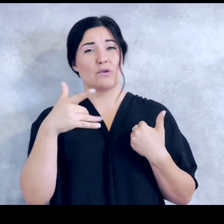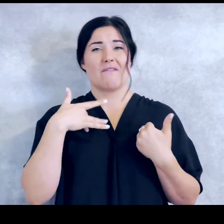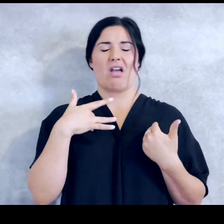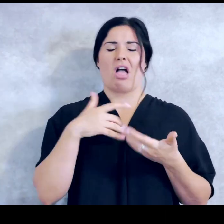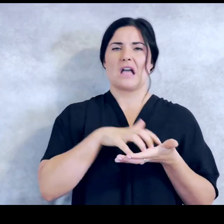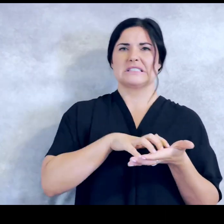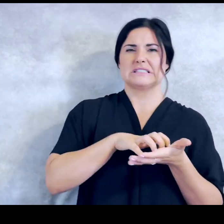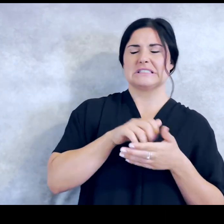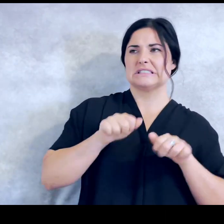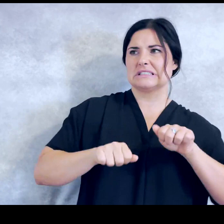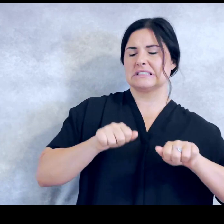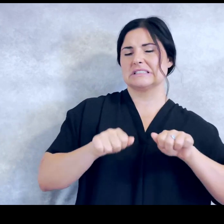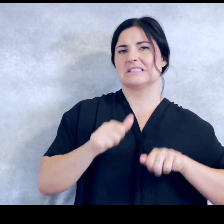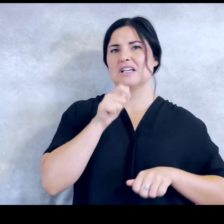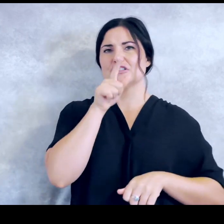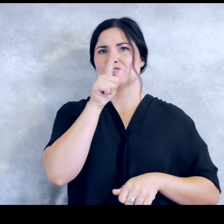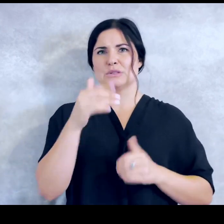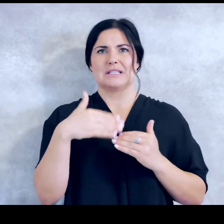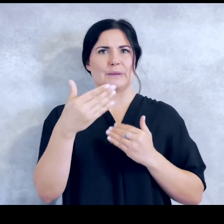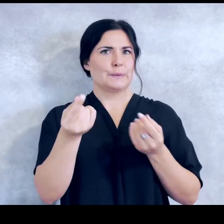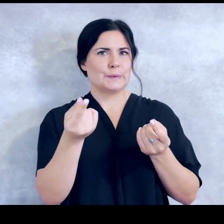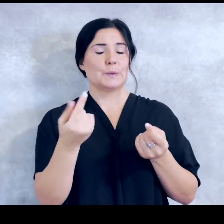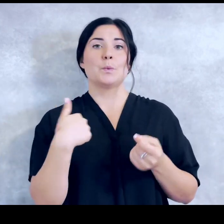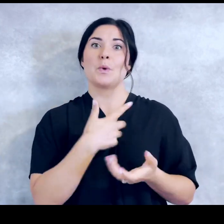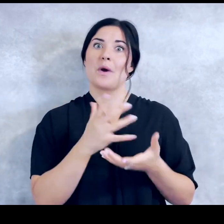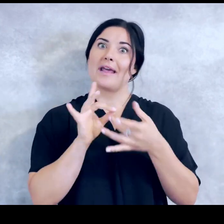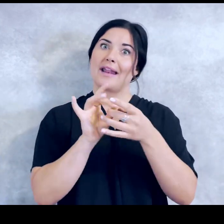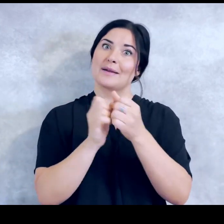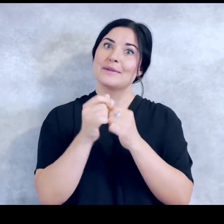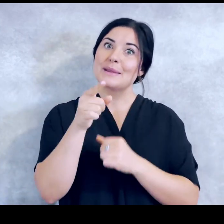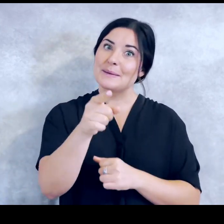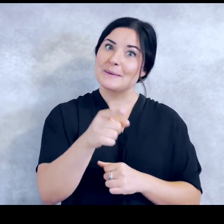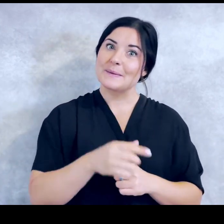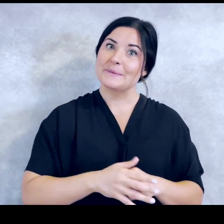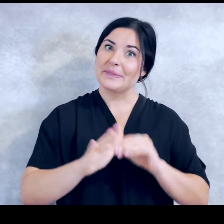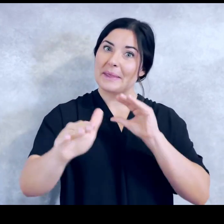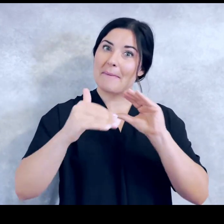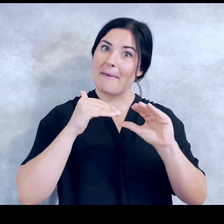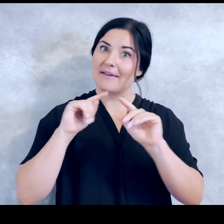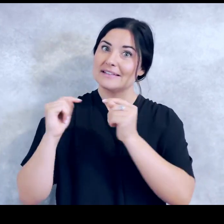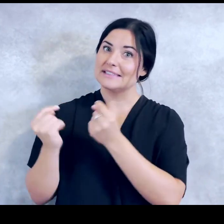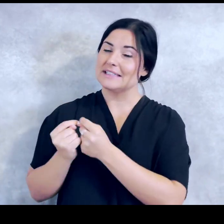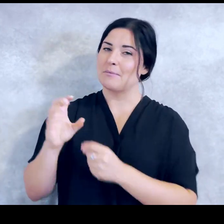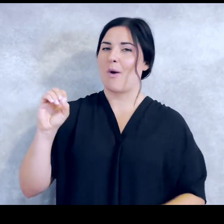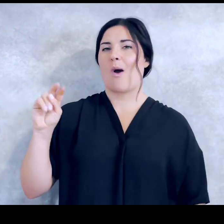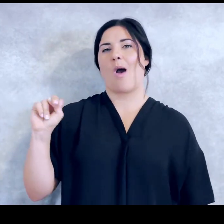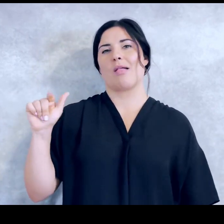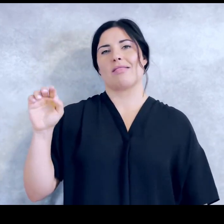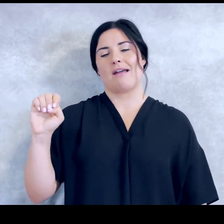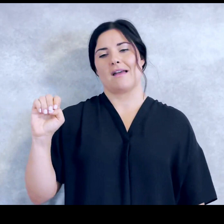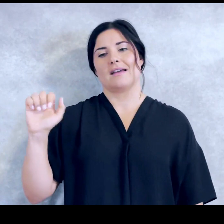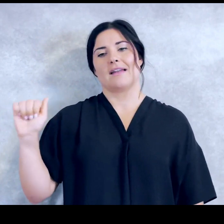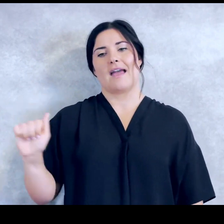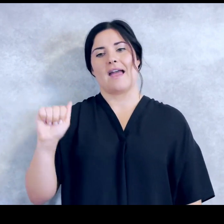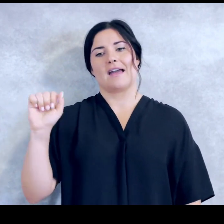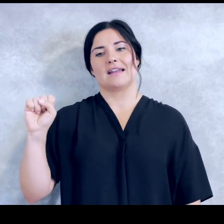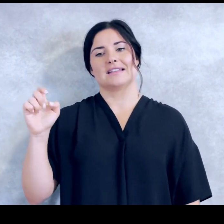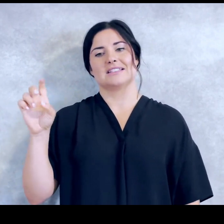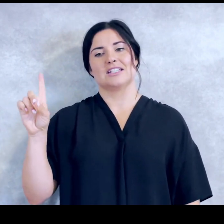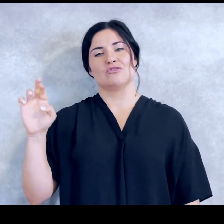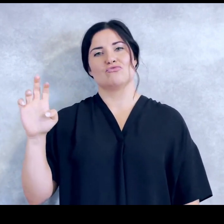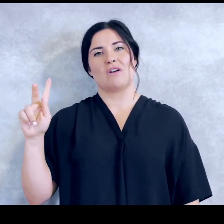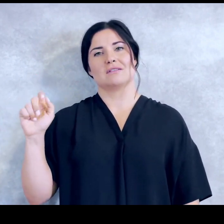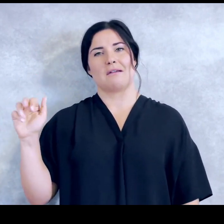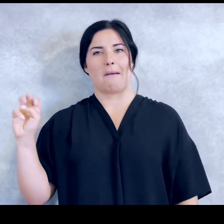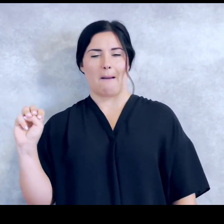with that and you're like, man, I don't really know the next step to take, we'd love to get connected to you. You can email our team at online@scrock.com. Myself or